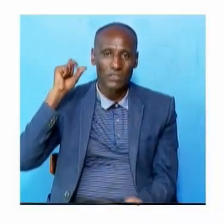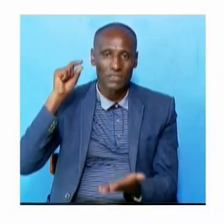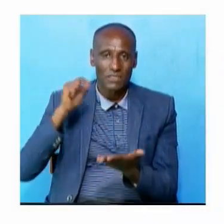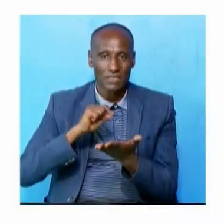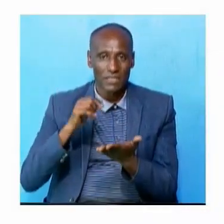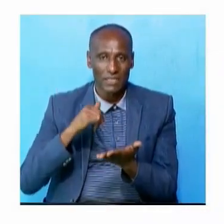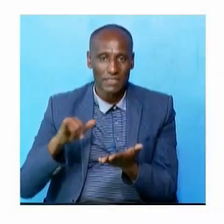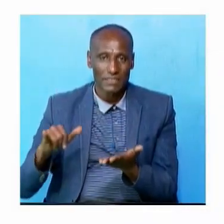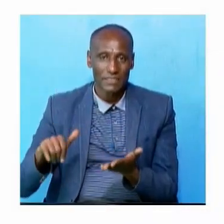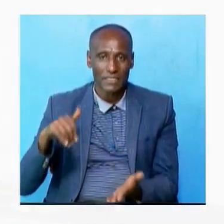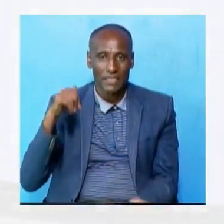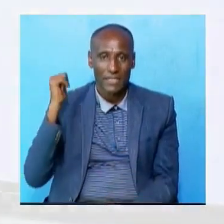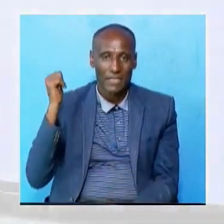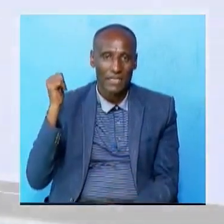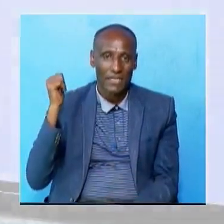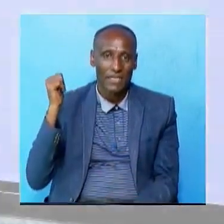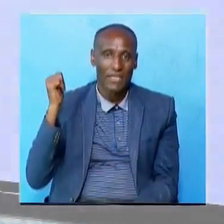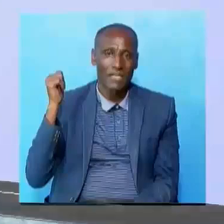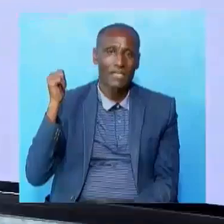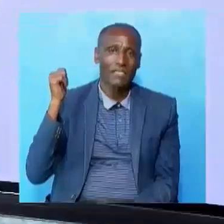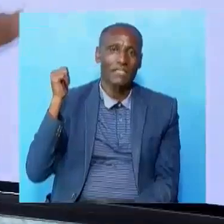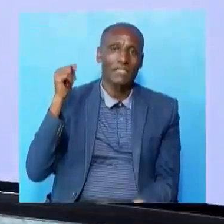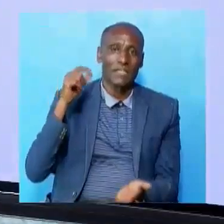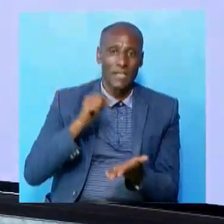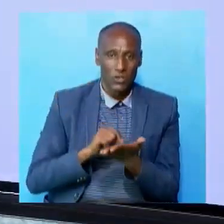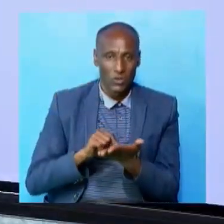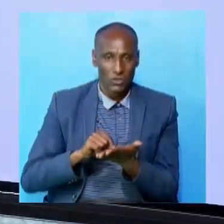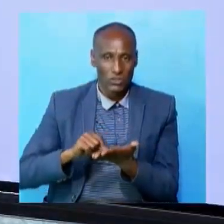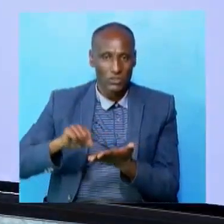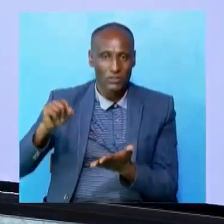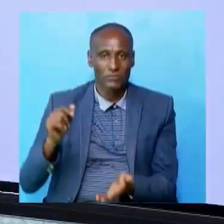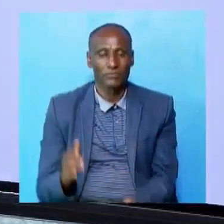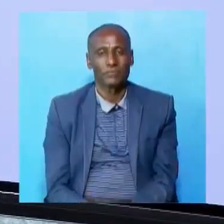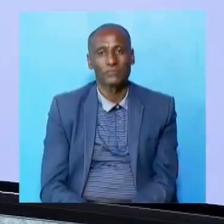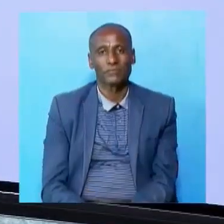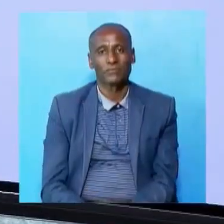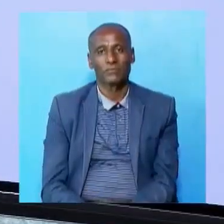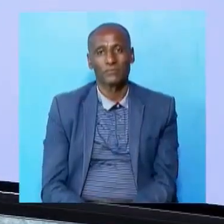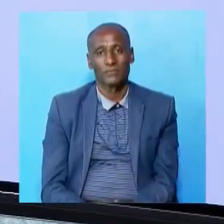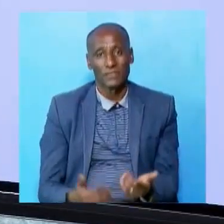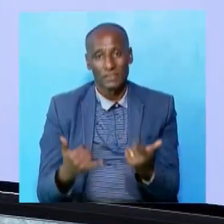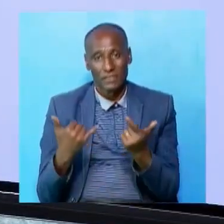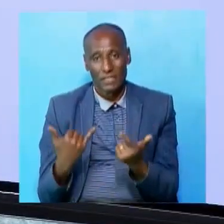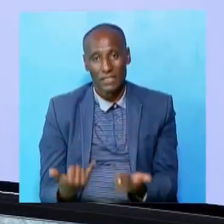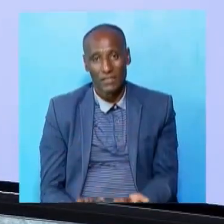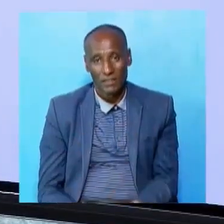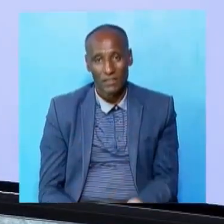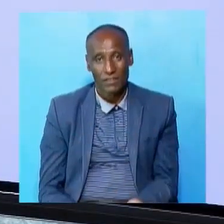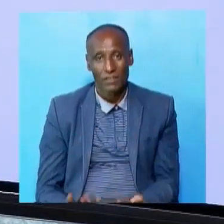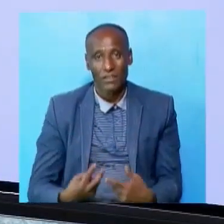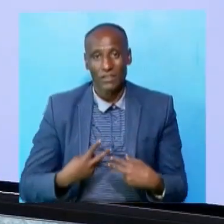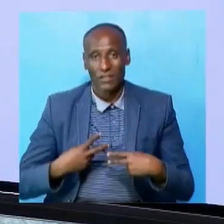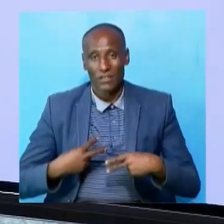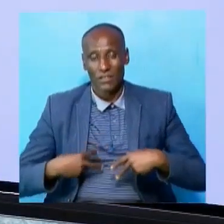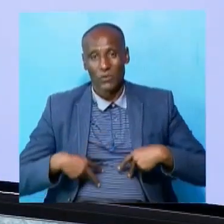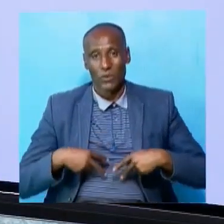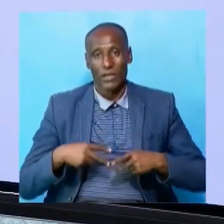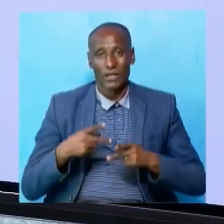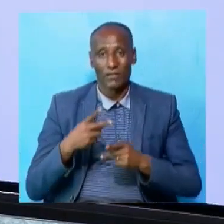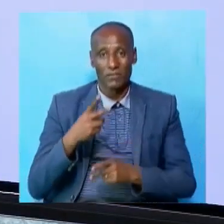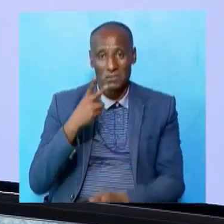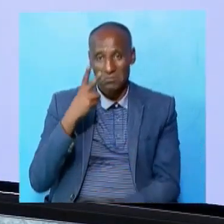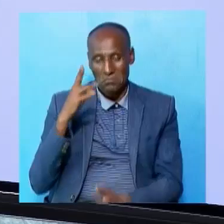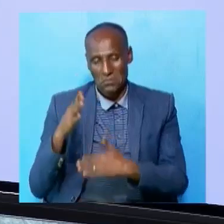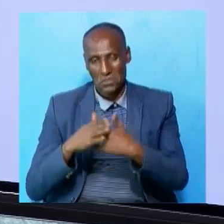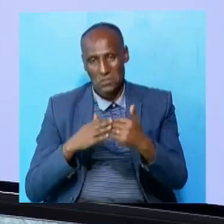writing. I was writing a note. Now, here we have simple past and